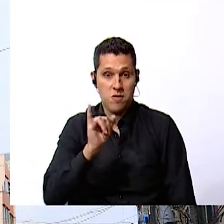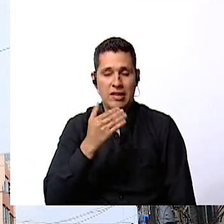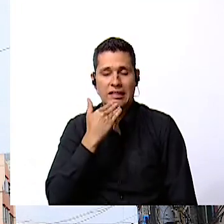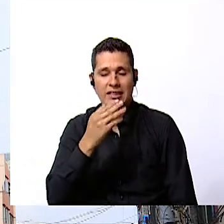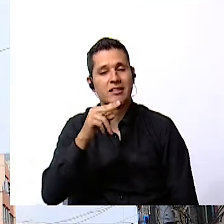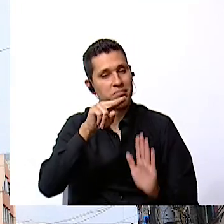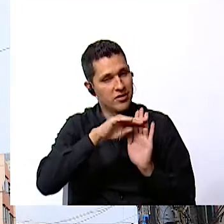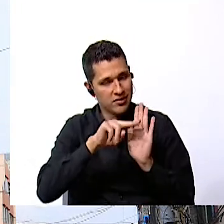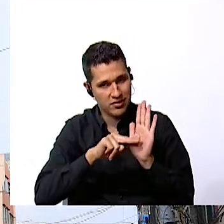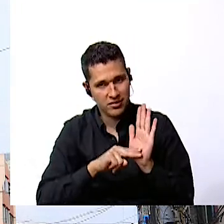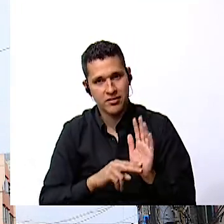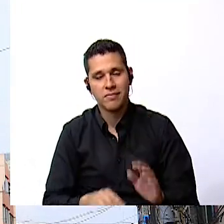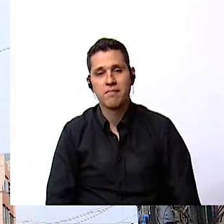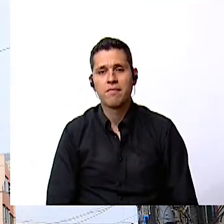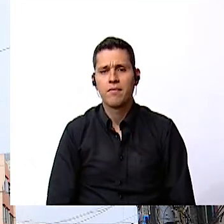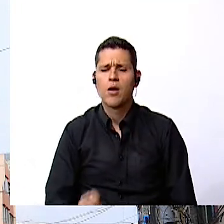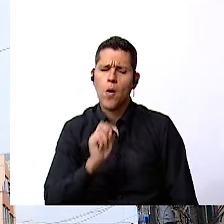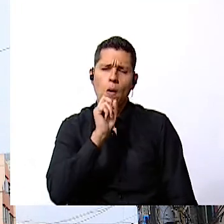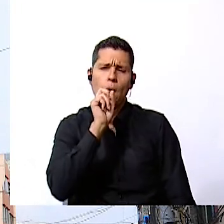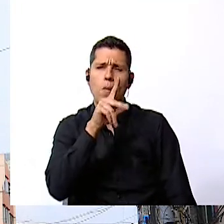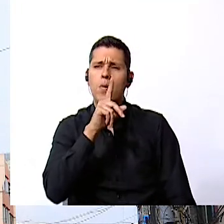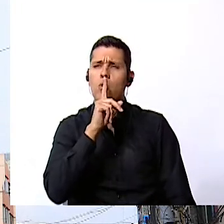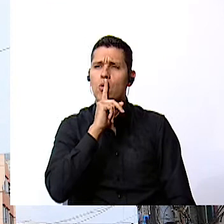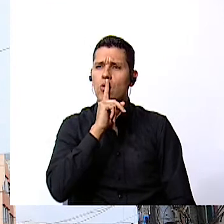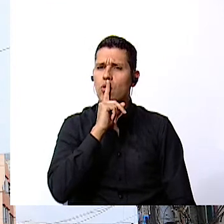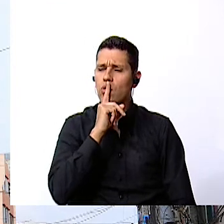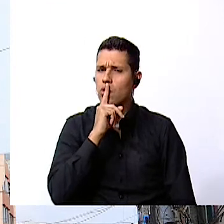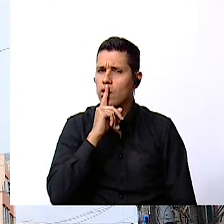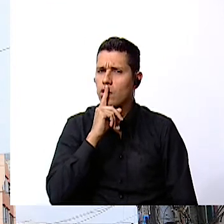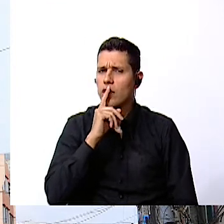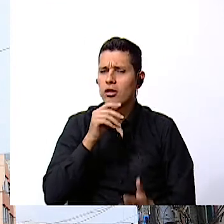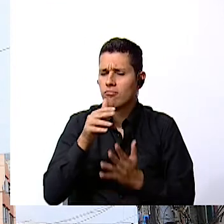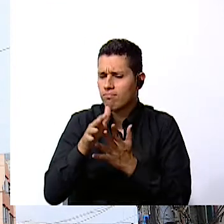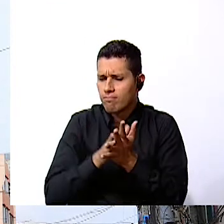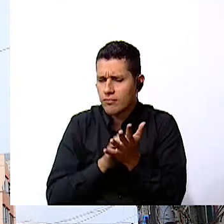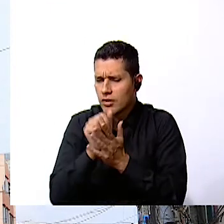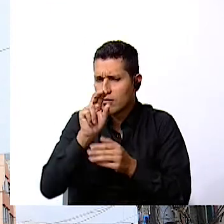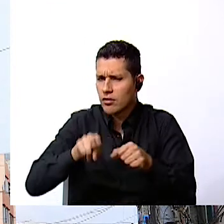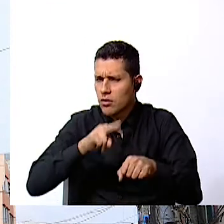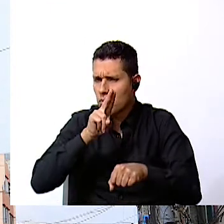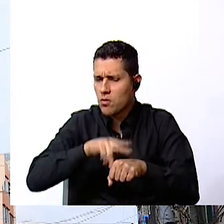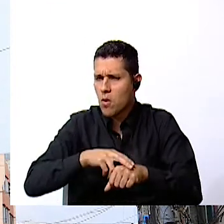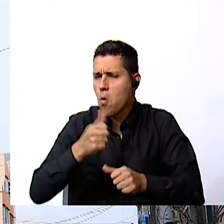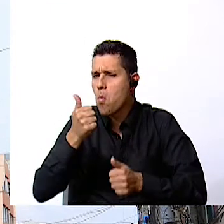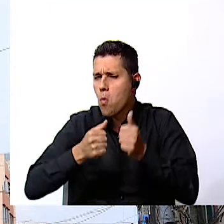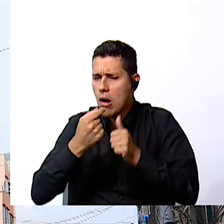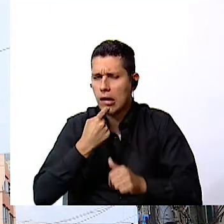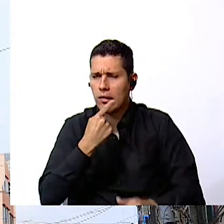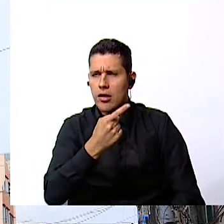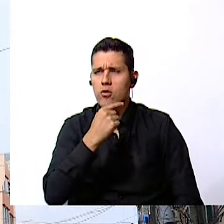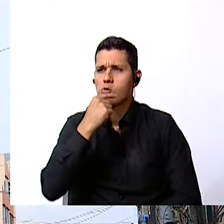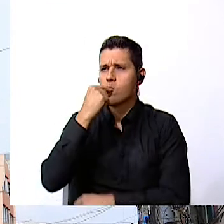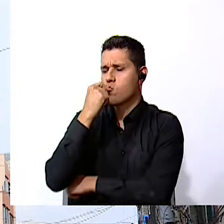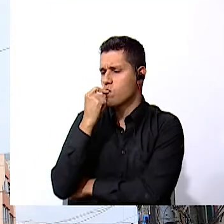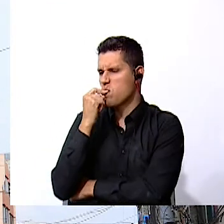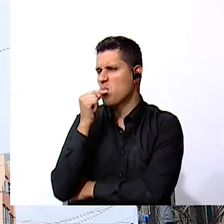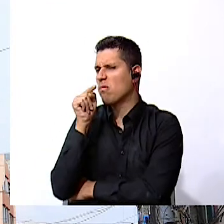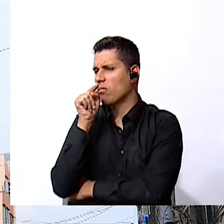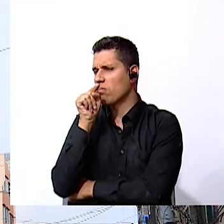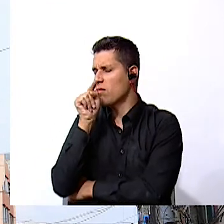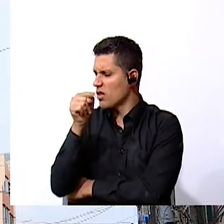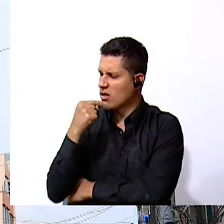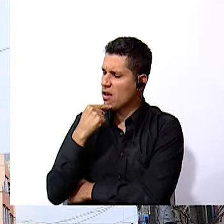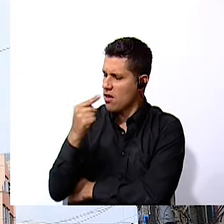Okay, what natural disaster did Casey describe? Well, she described an